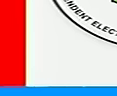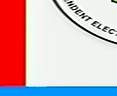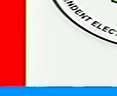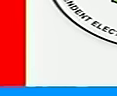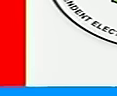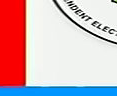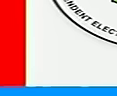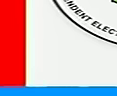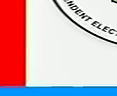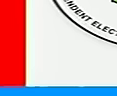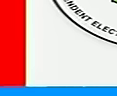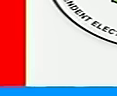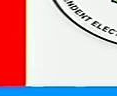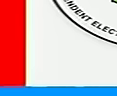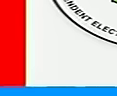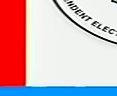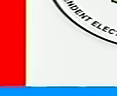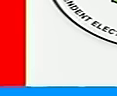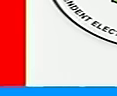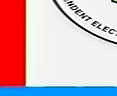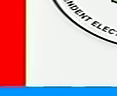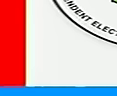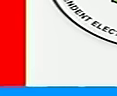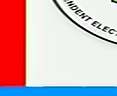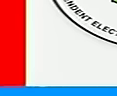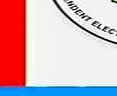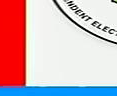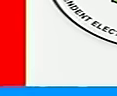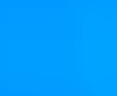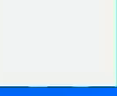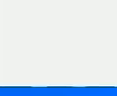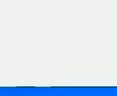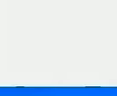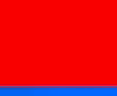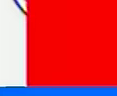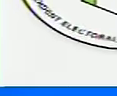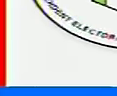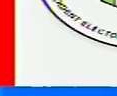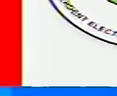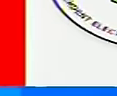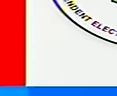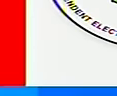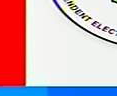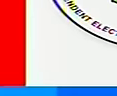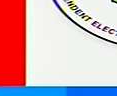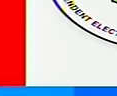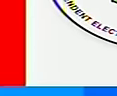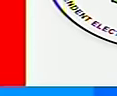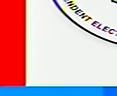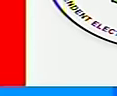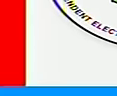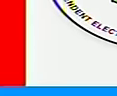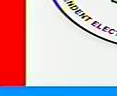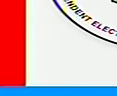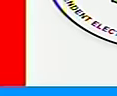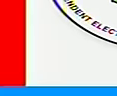signatures from at least 24 out of the 47 counties in Kenya. But it is Section 29(2) of the